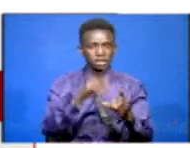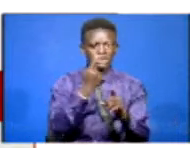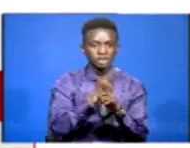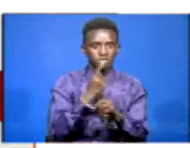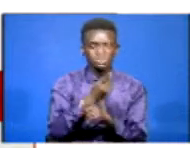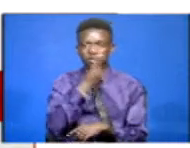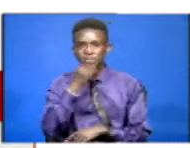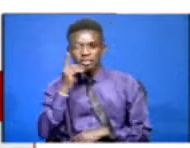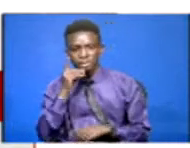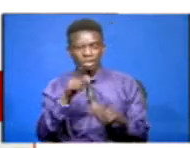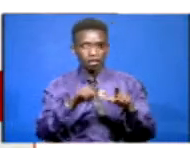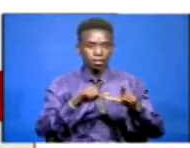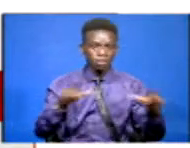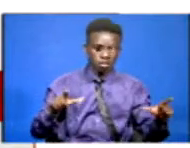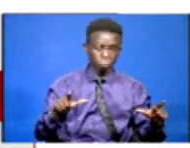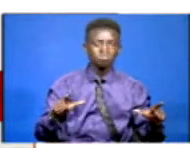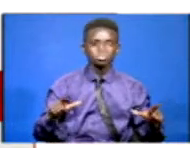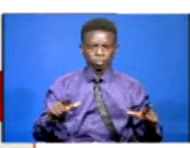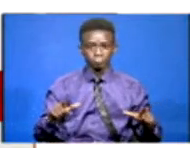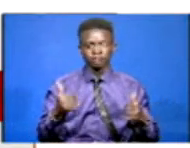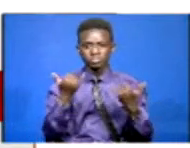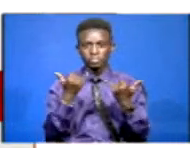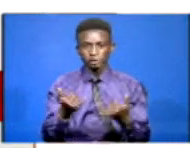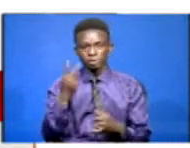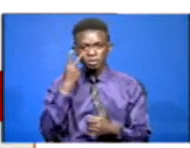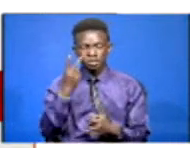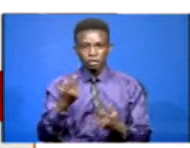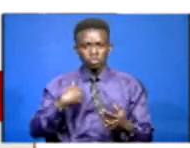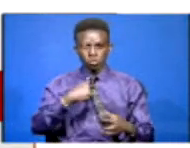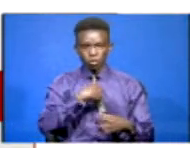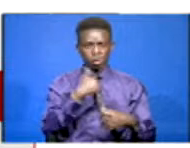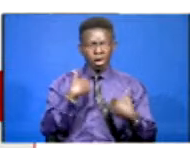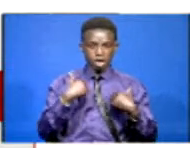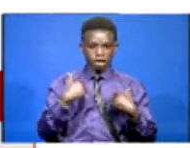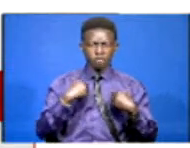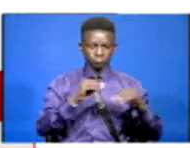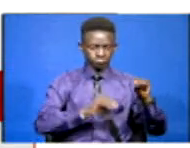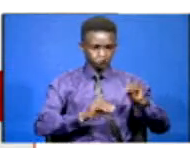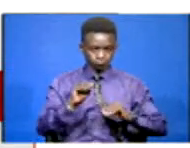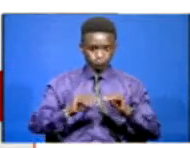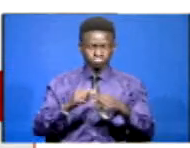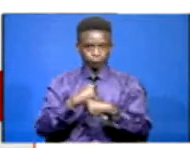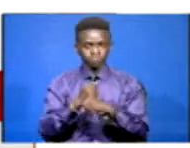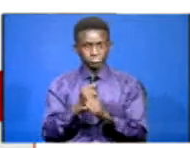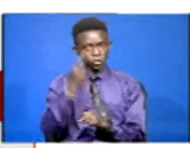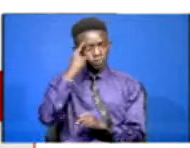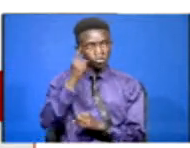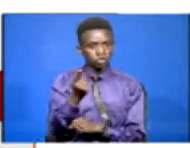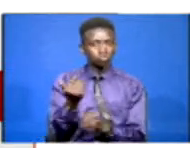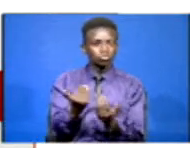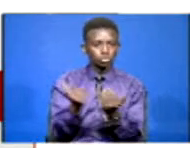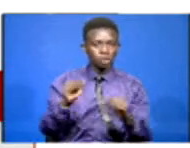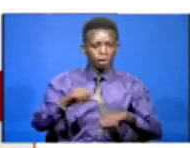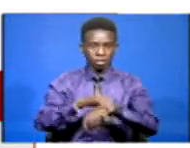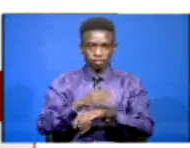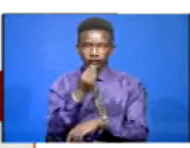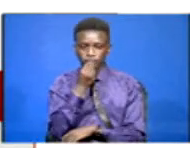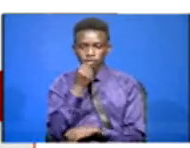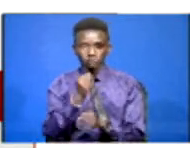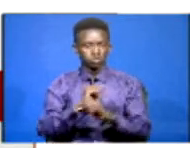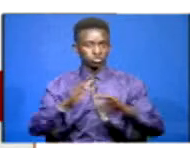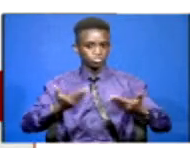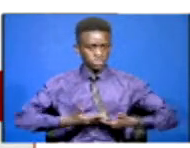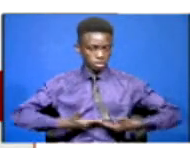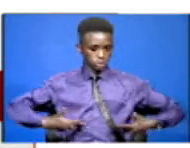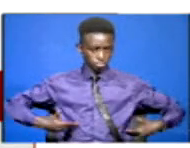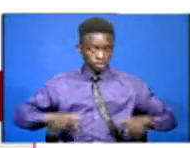Measures are being put in place to ensure students do not miss exams due to hunger. Invited guests, ladies